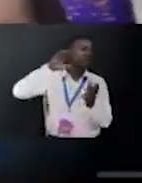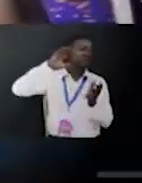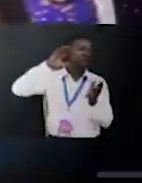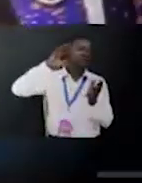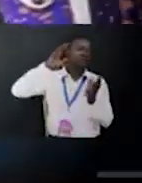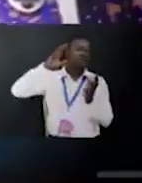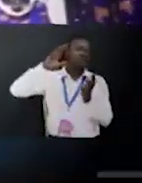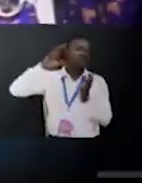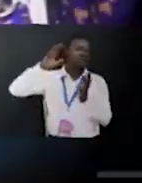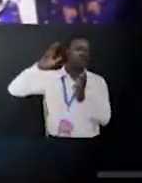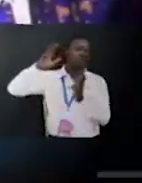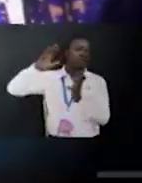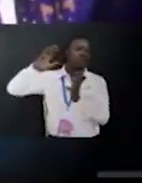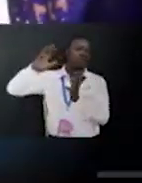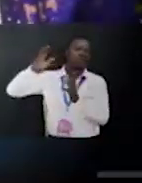With the